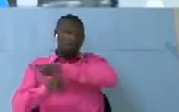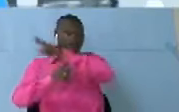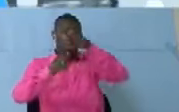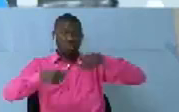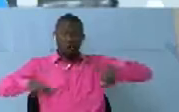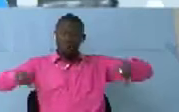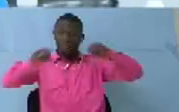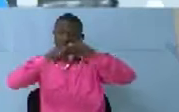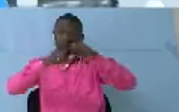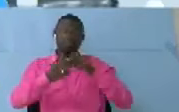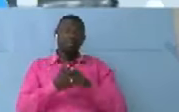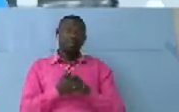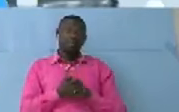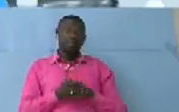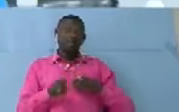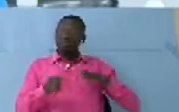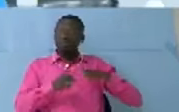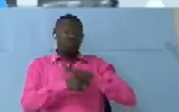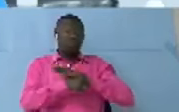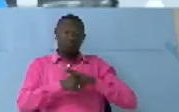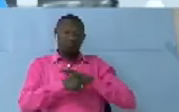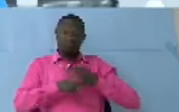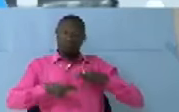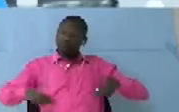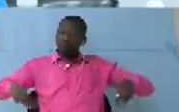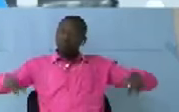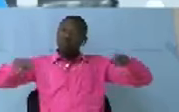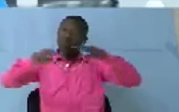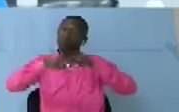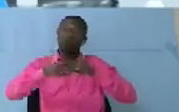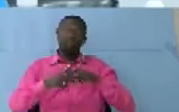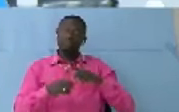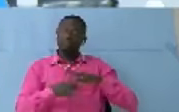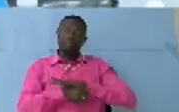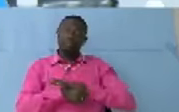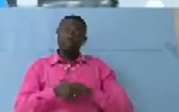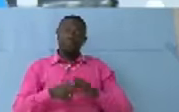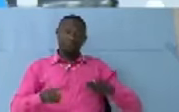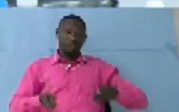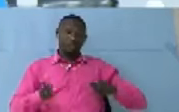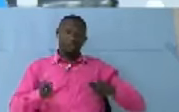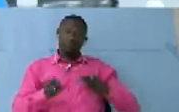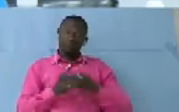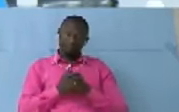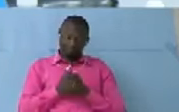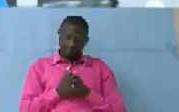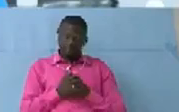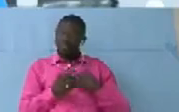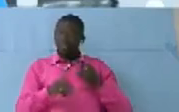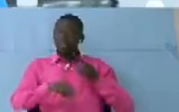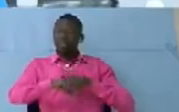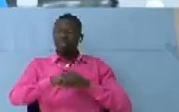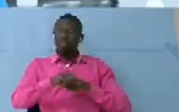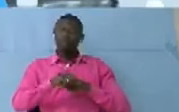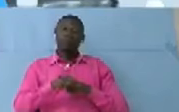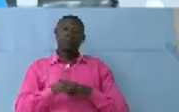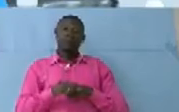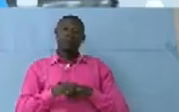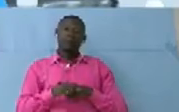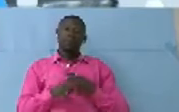environment. Handaji fed night asotola. We would not even have space to spit room. Gelon Commissioner Sane ko